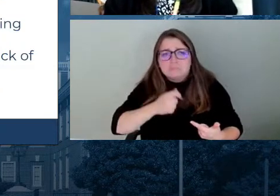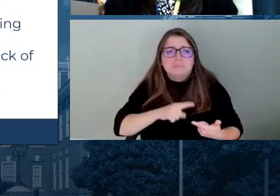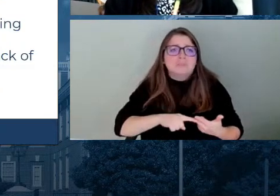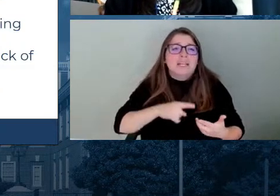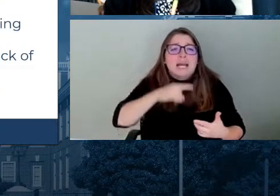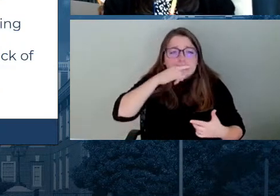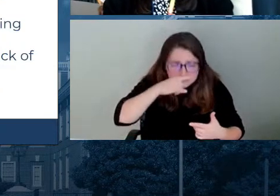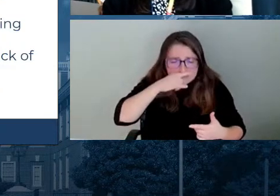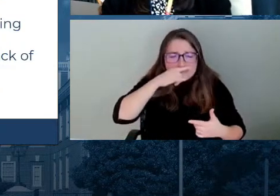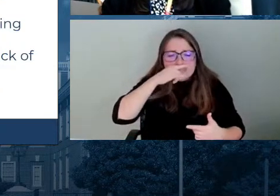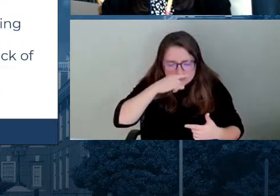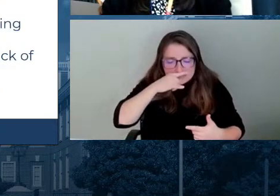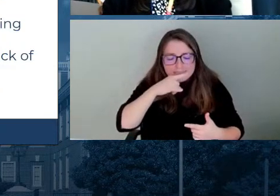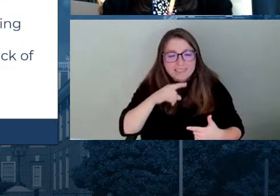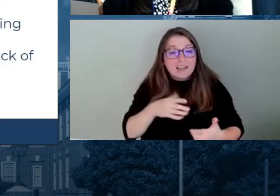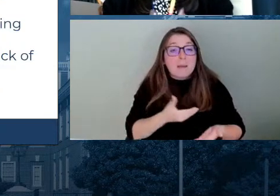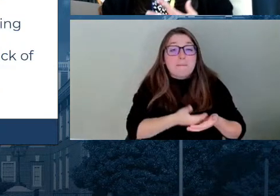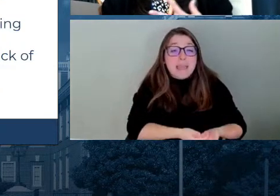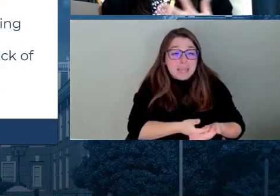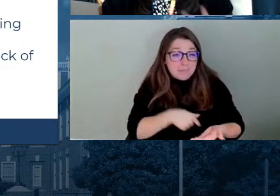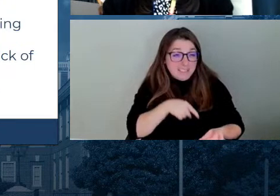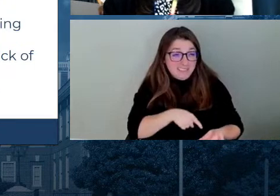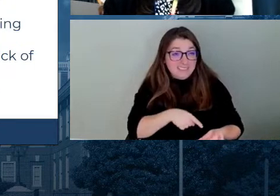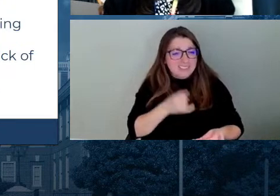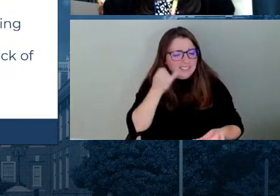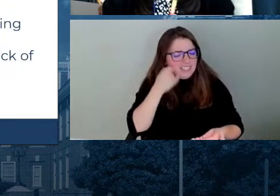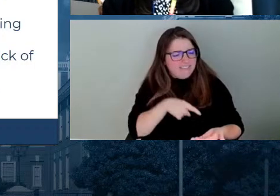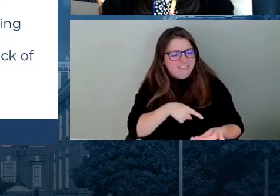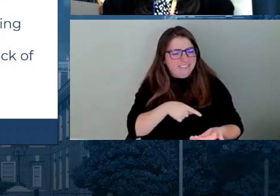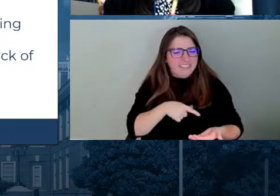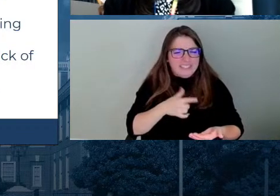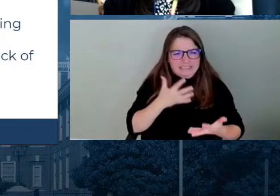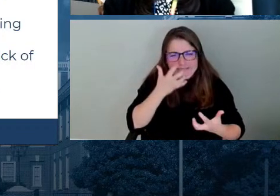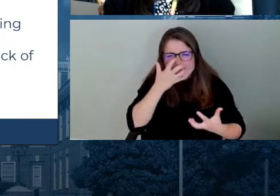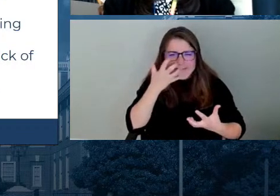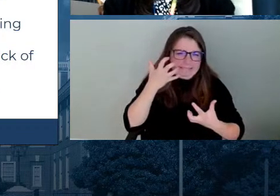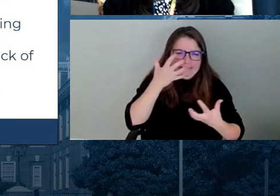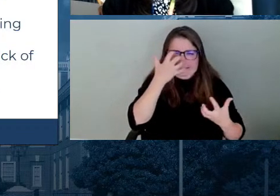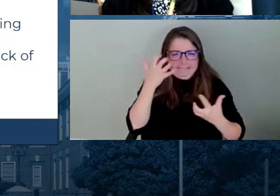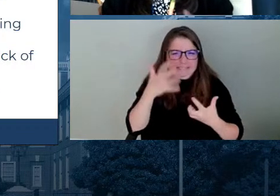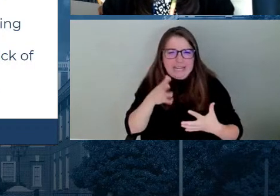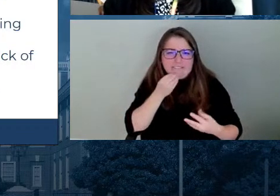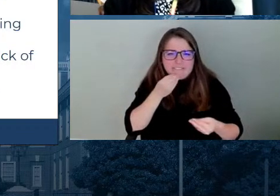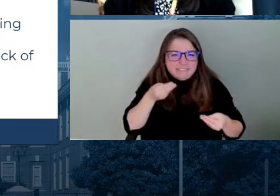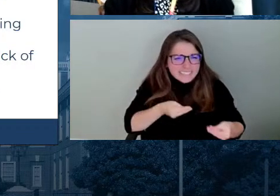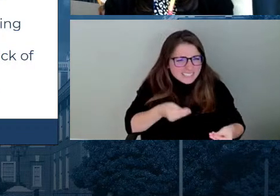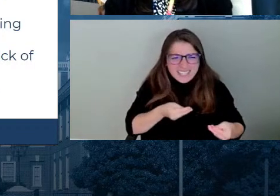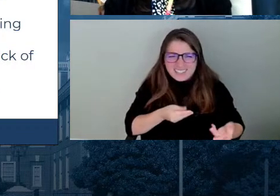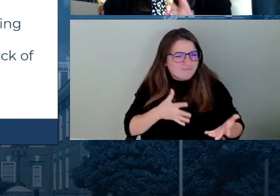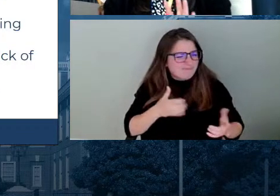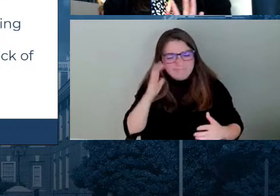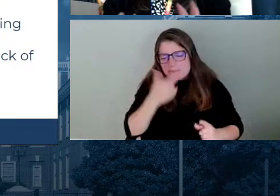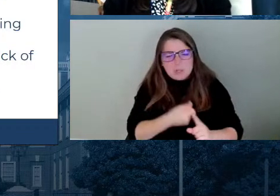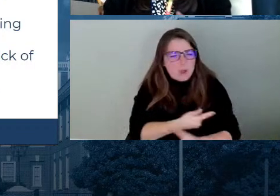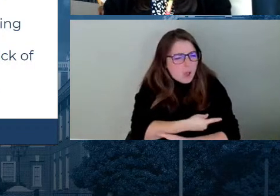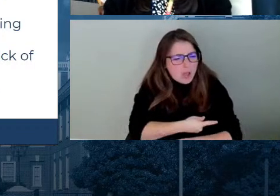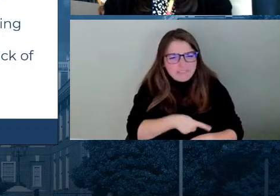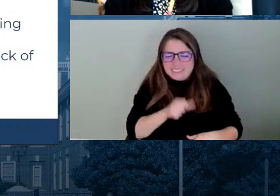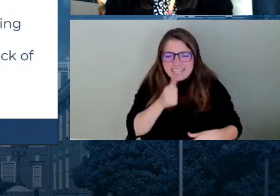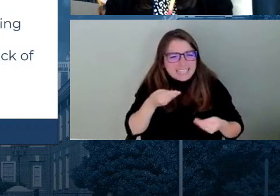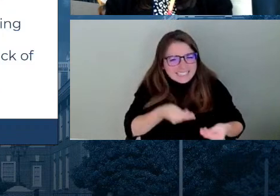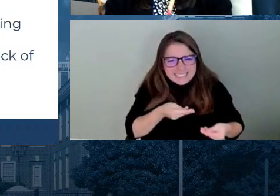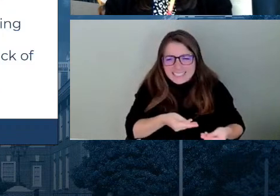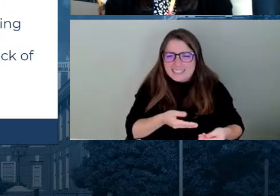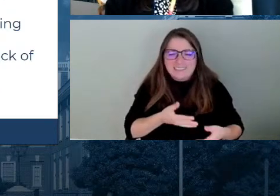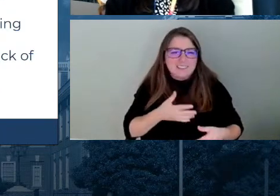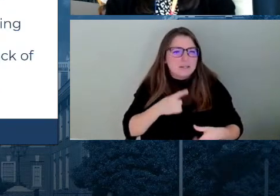in infants. Maybe your baby seems a little fussy, the feeding schedule's off, not eating, or there's something